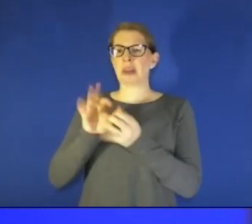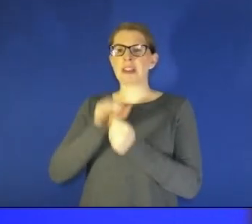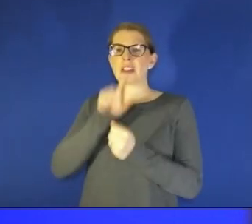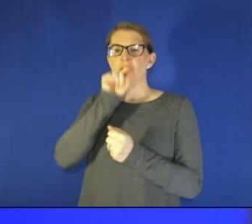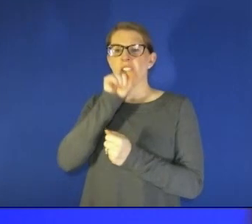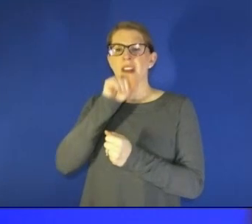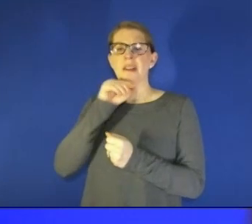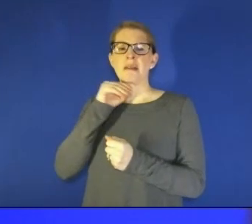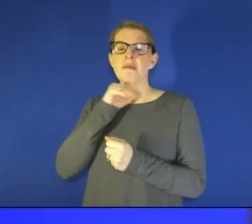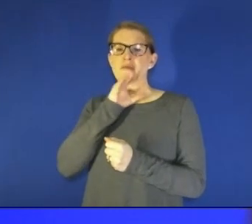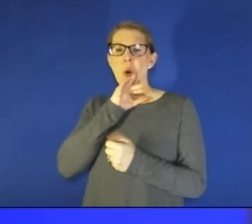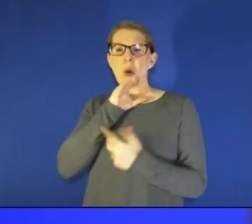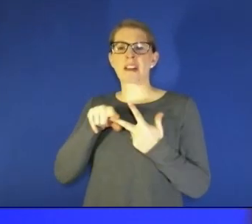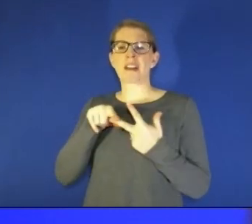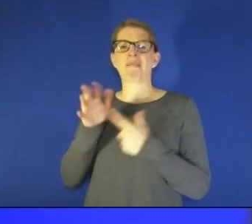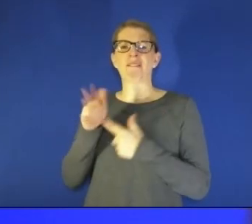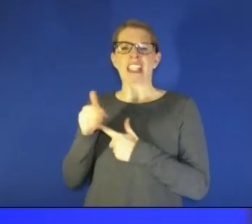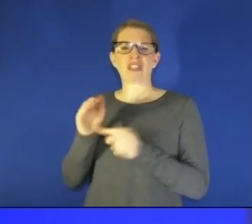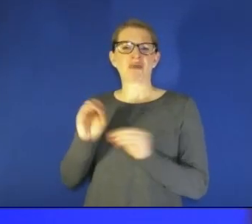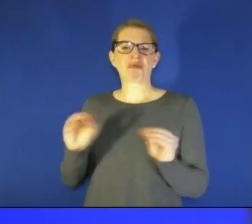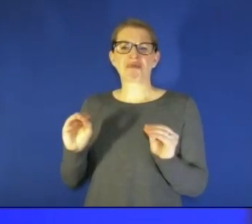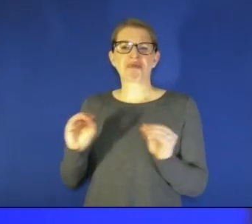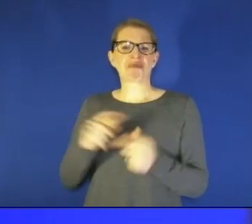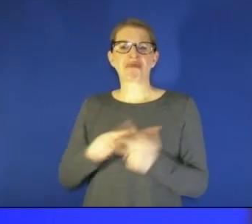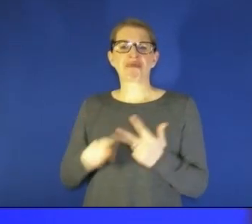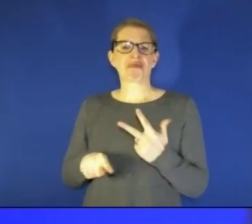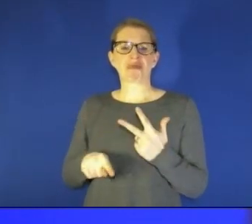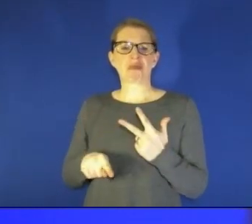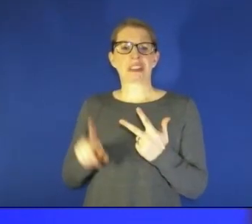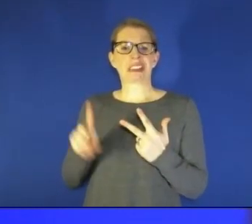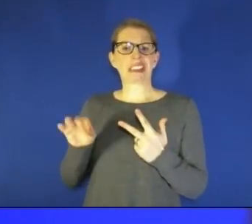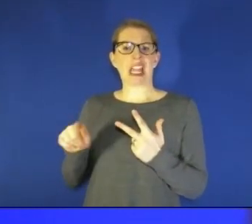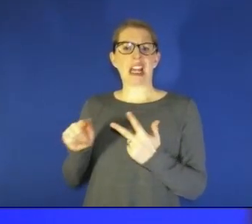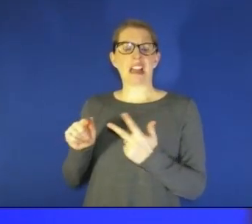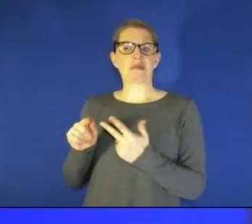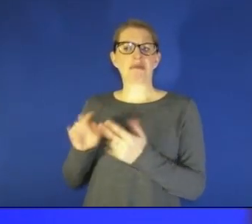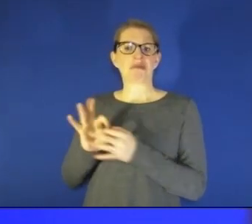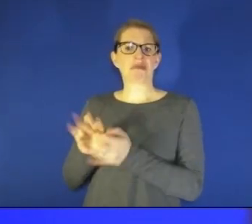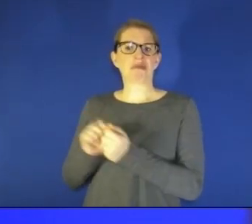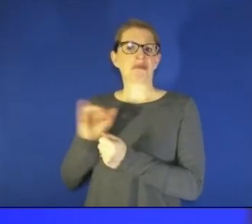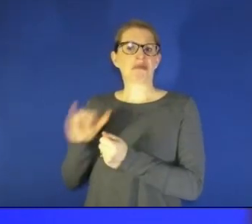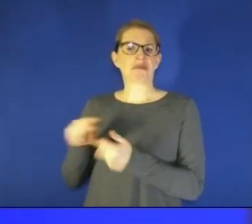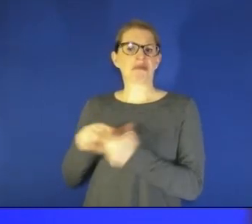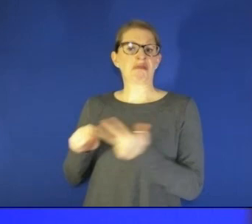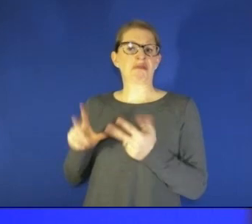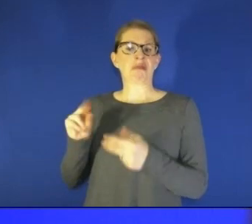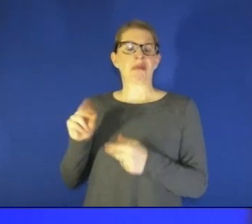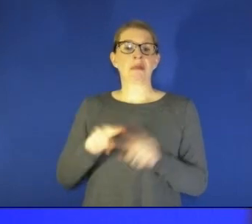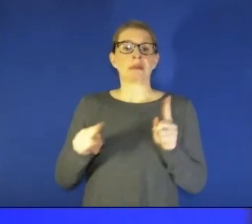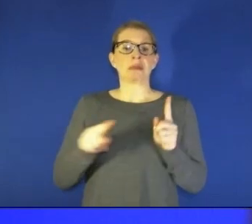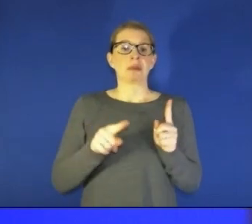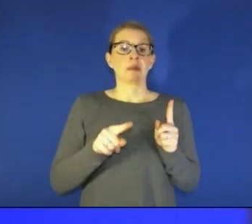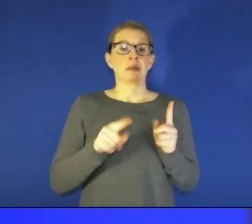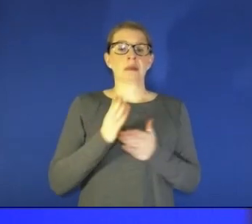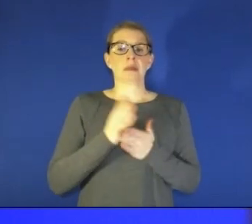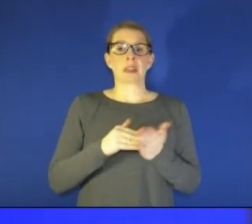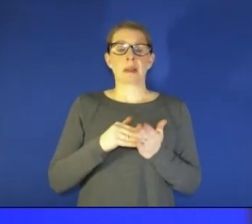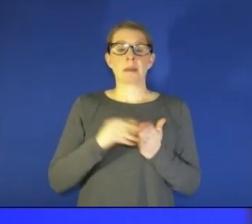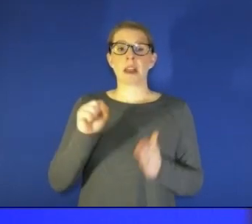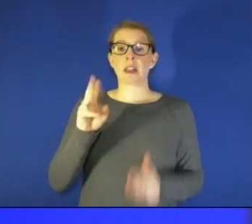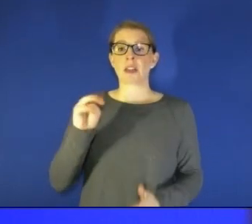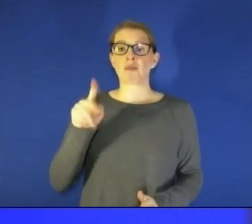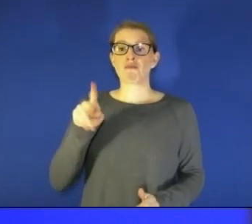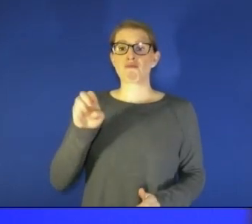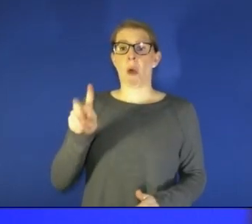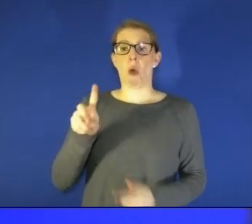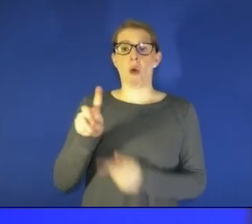other fish and things like that, so I've never seen any data related to that. There is some data about smoked meats in terms of increasing